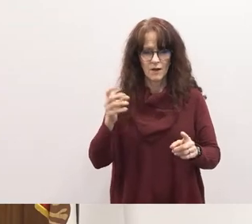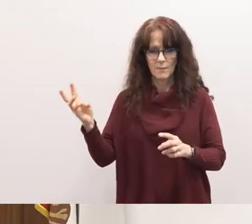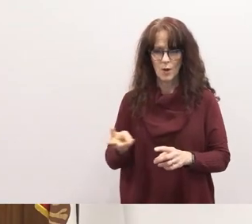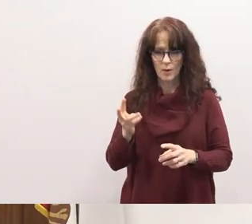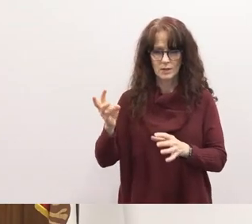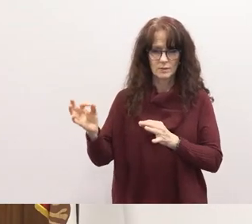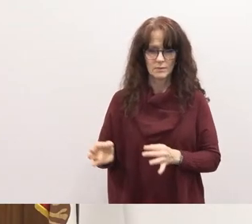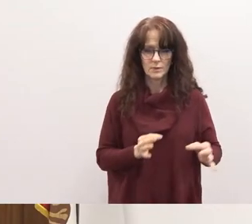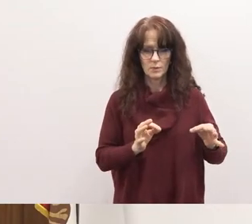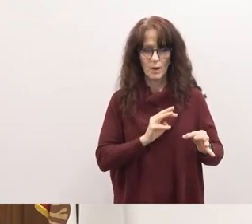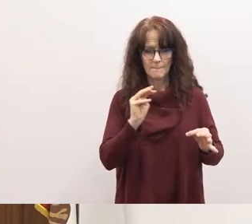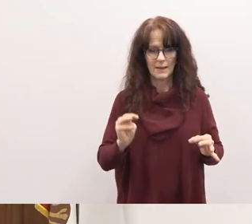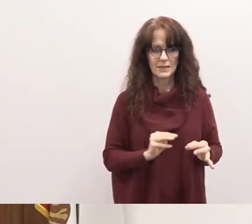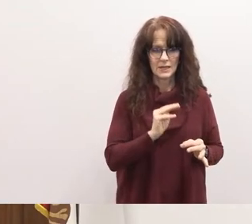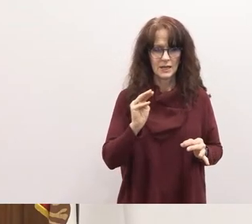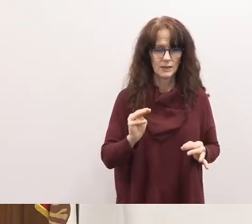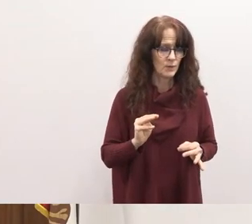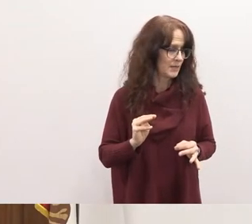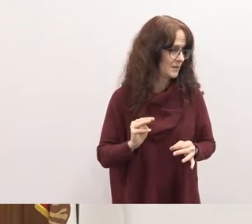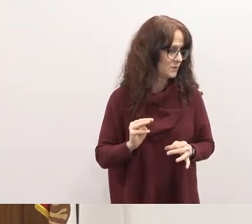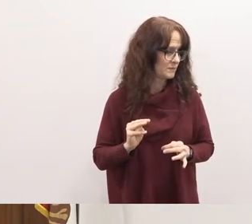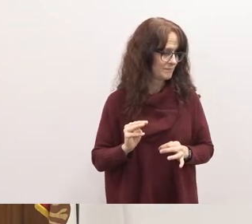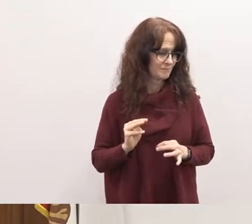Wednesday to a Monday.